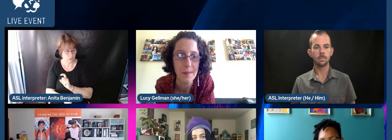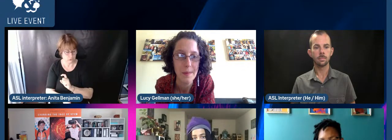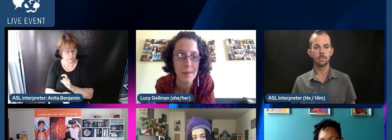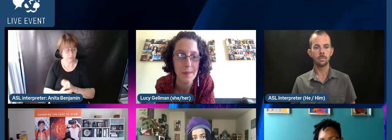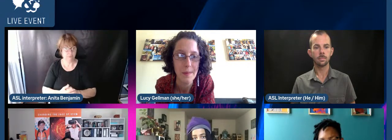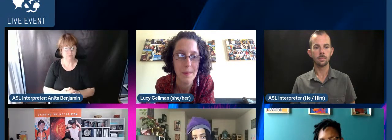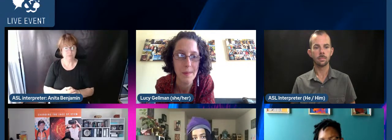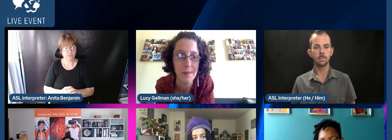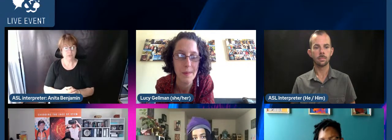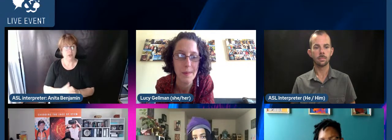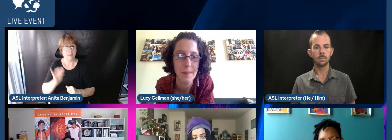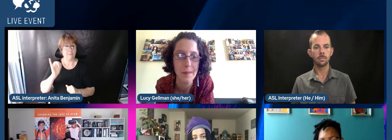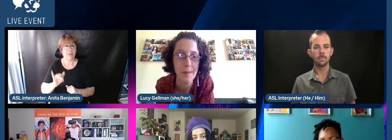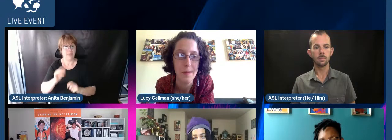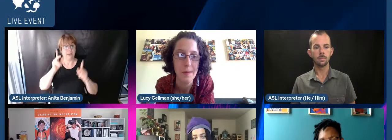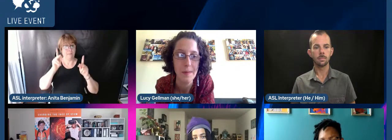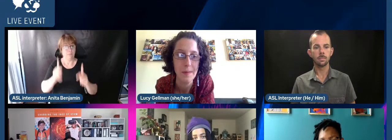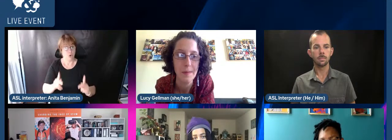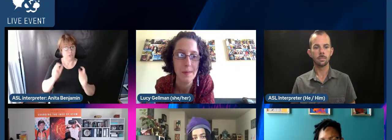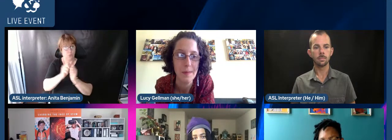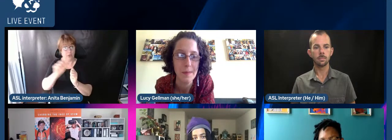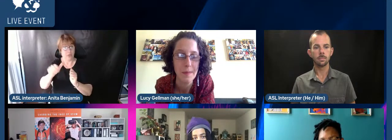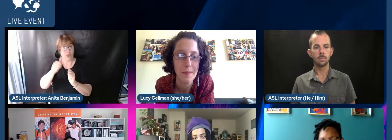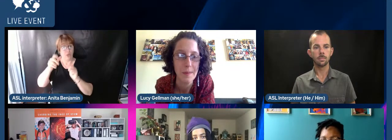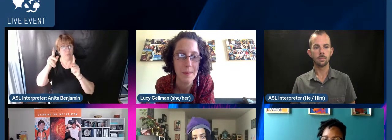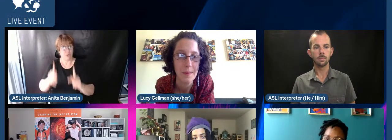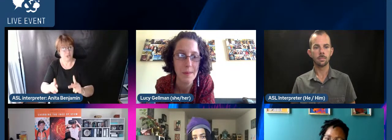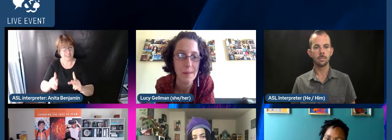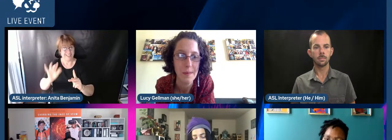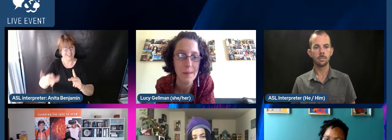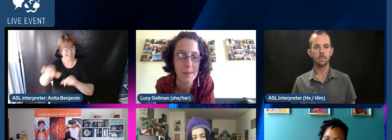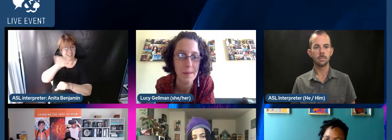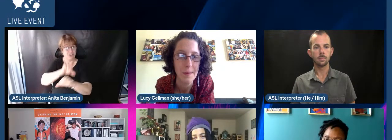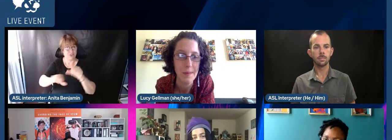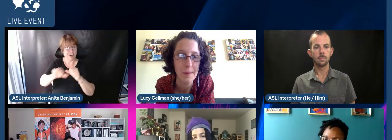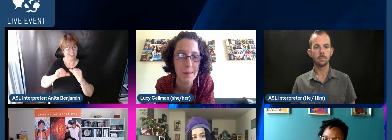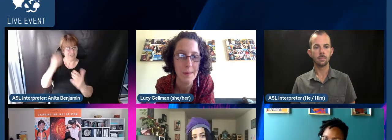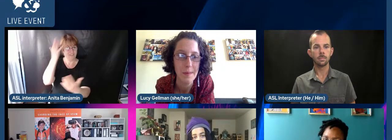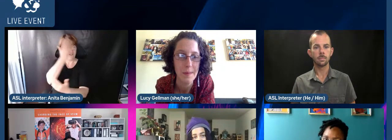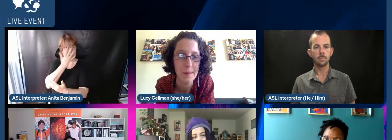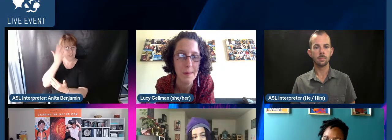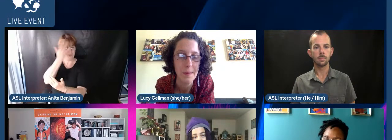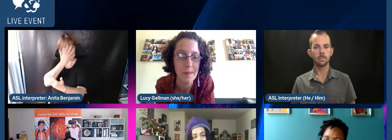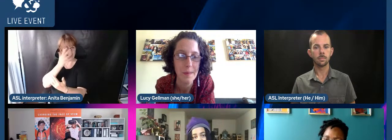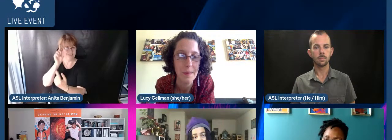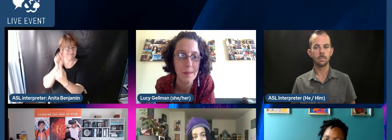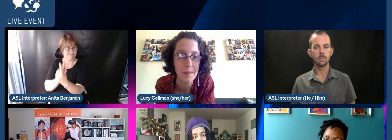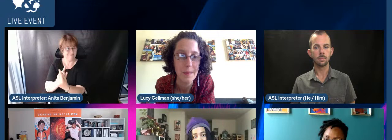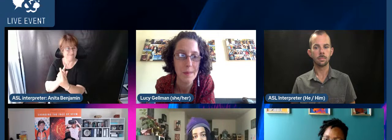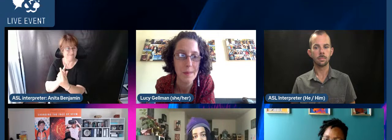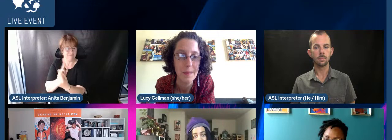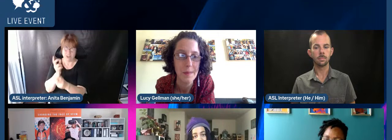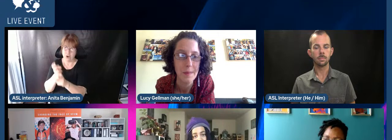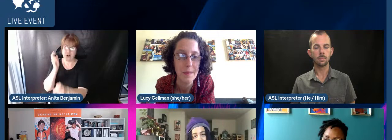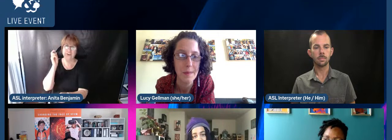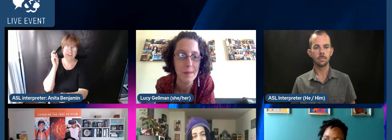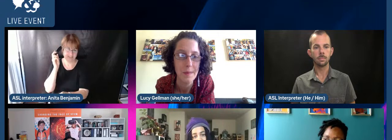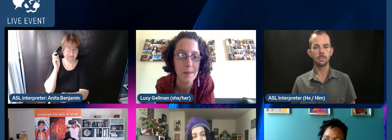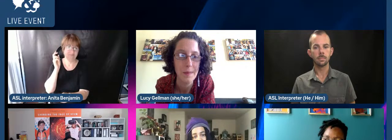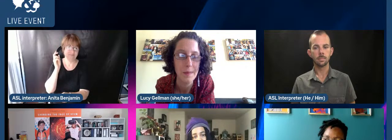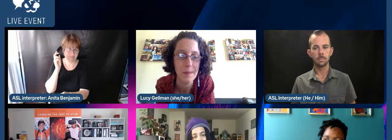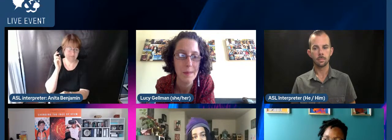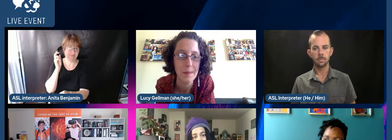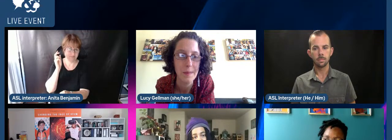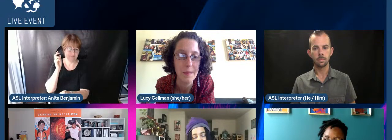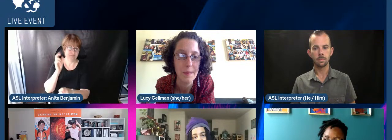that person to person, that interaction was much more difficult. But